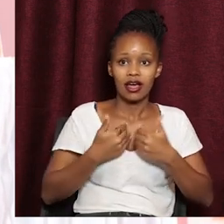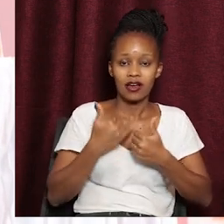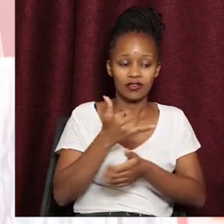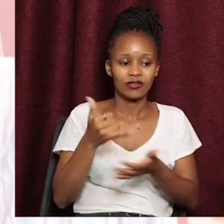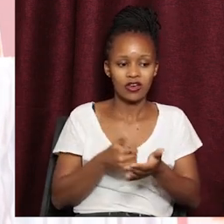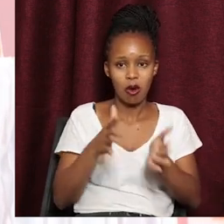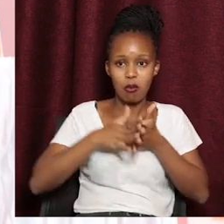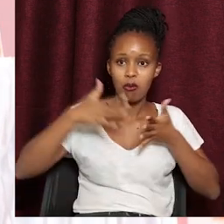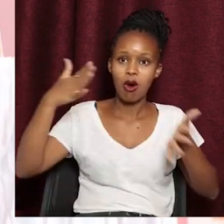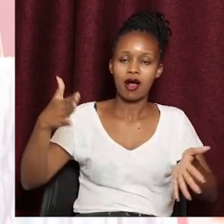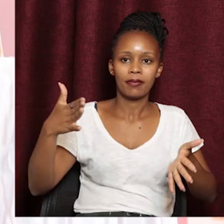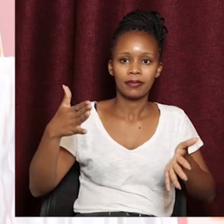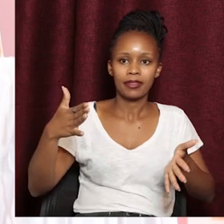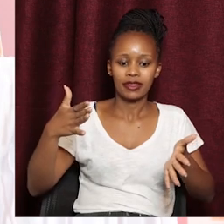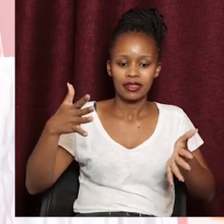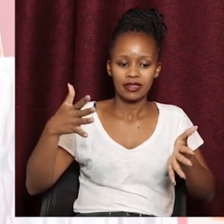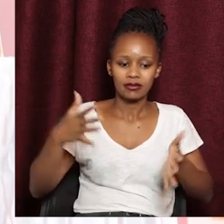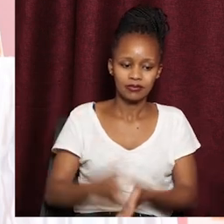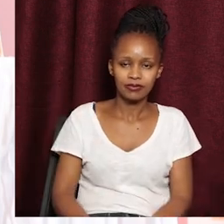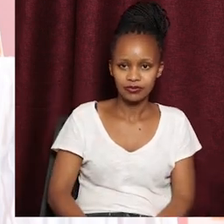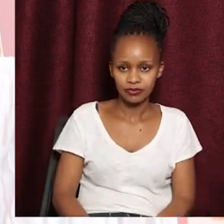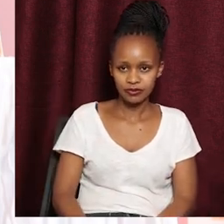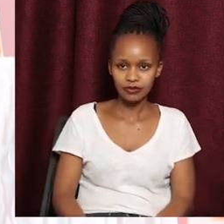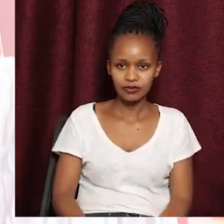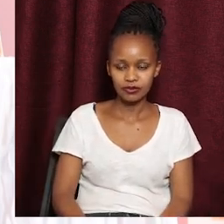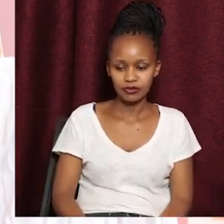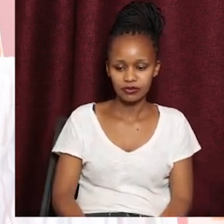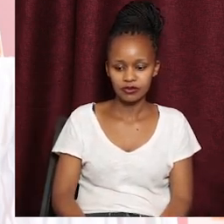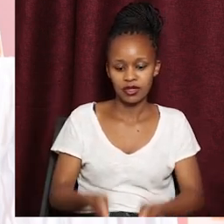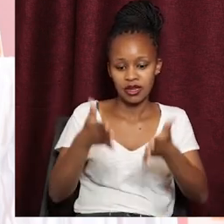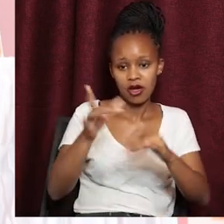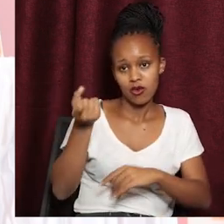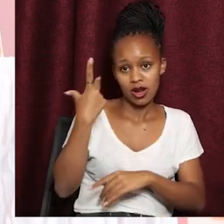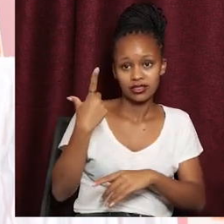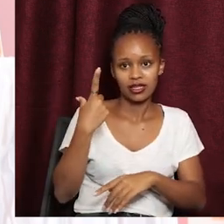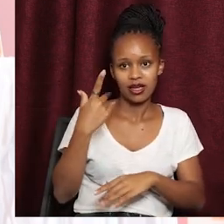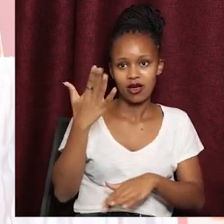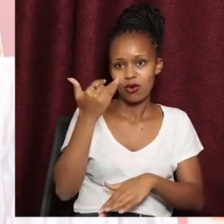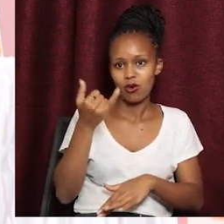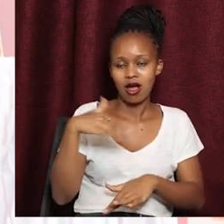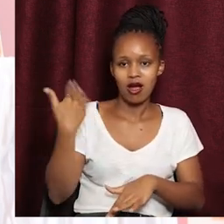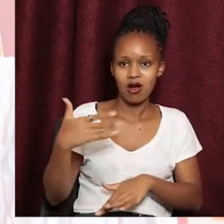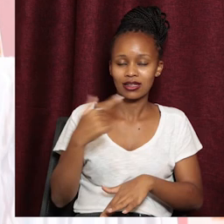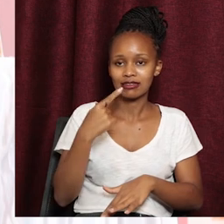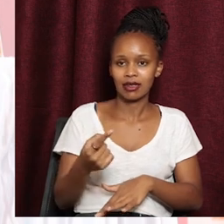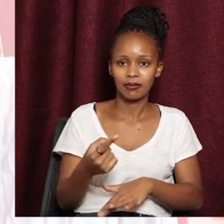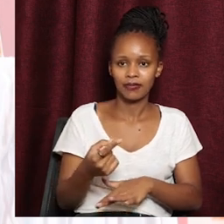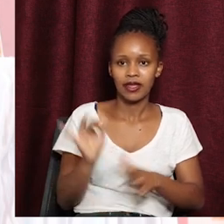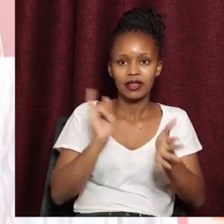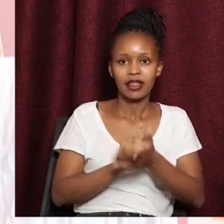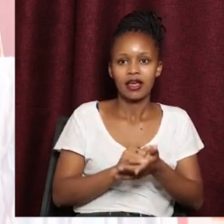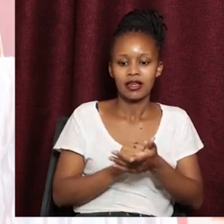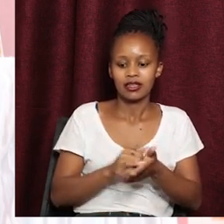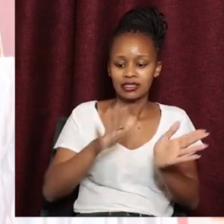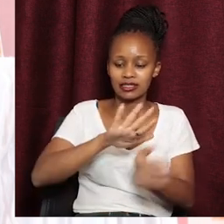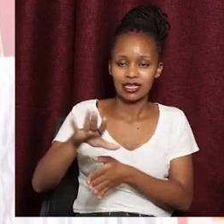it more abundantly. Now you understand why I have always said that on